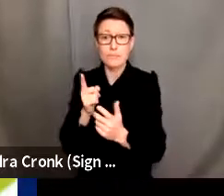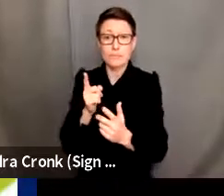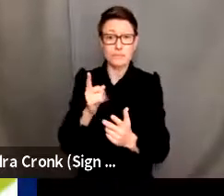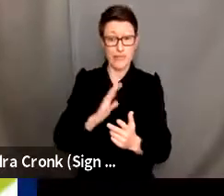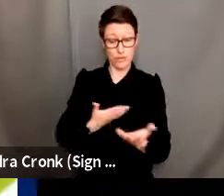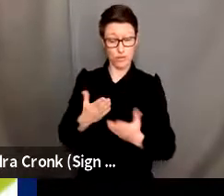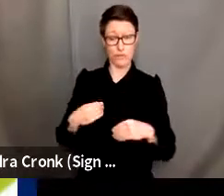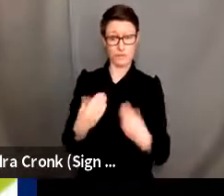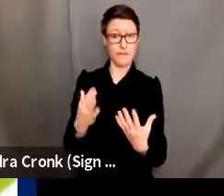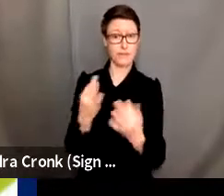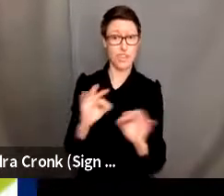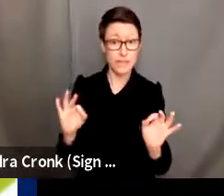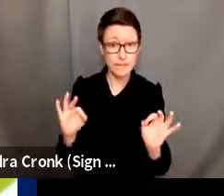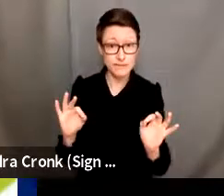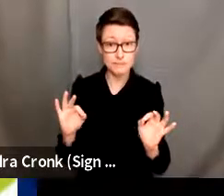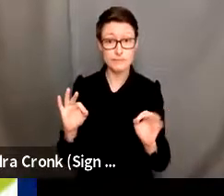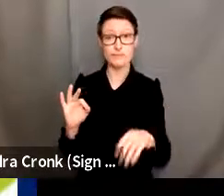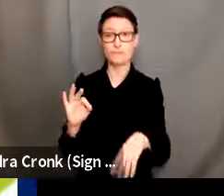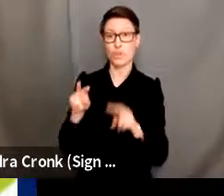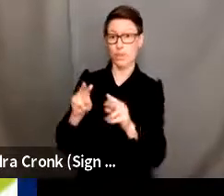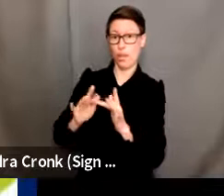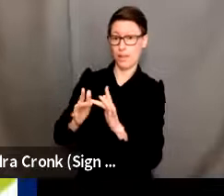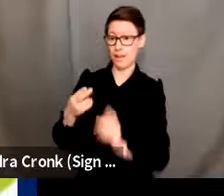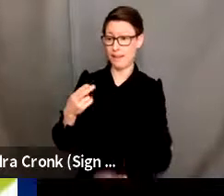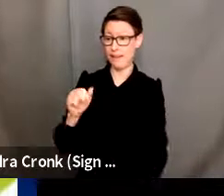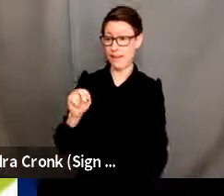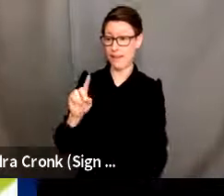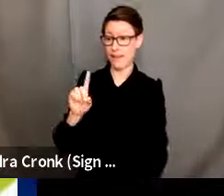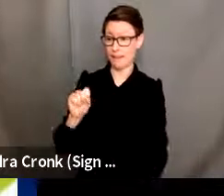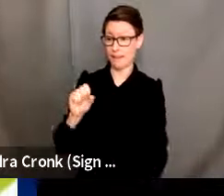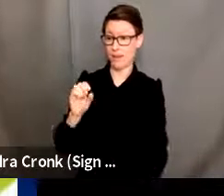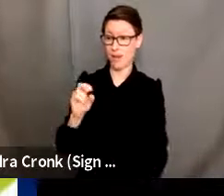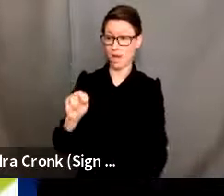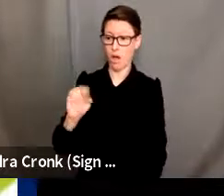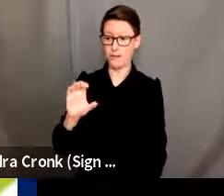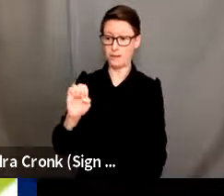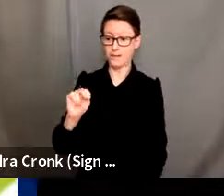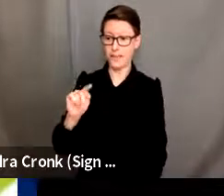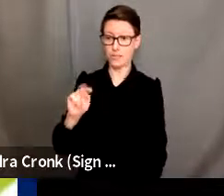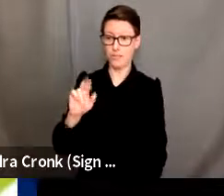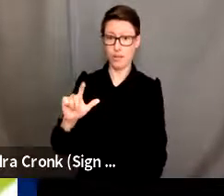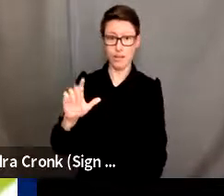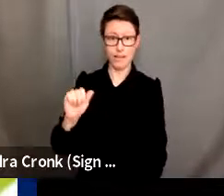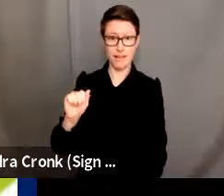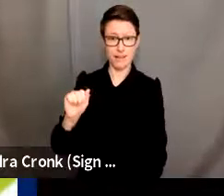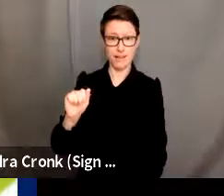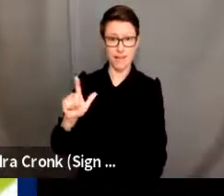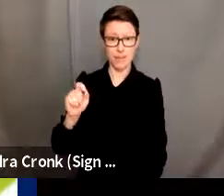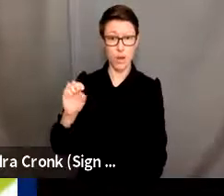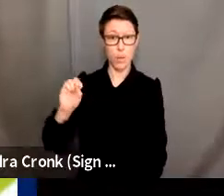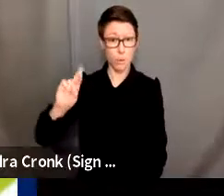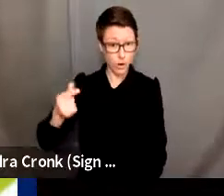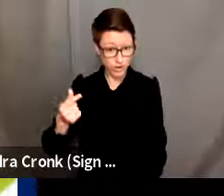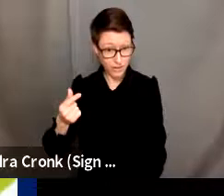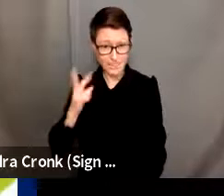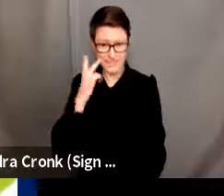You just go to our website, handsoncentralcal.org, and you'll see our volunteer opportunity calendar, and you can even search